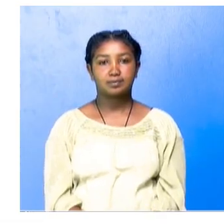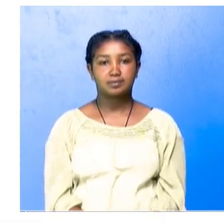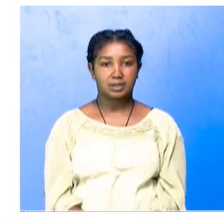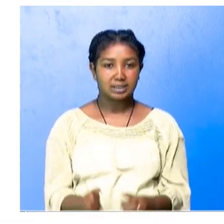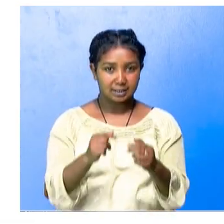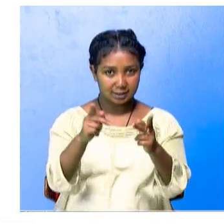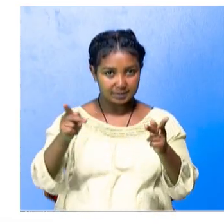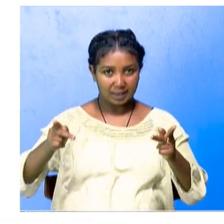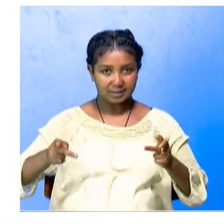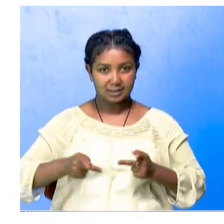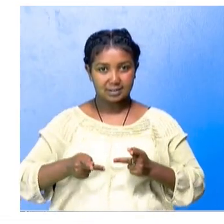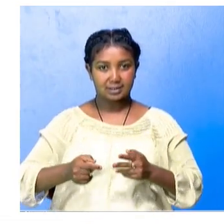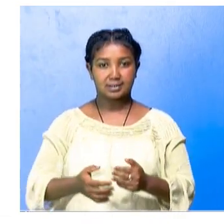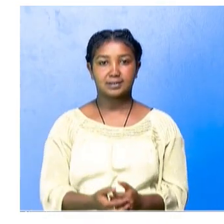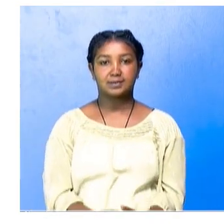spaces